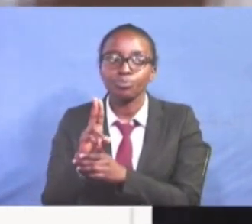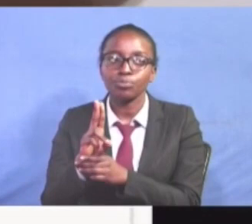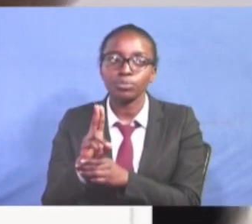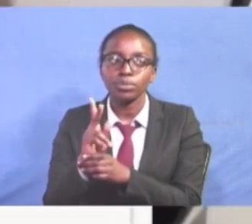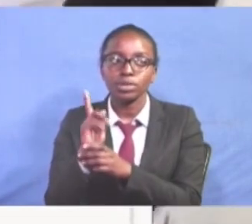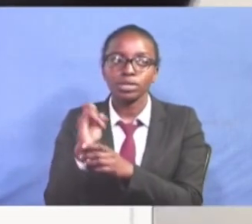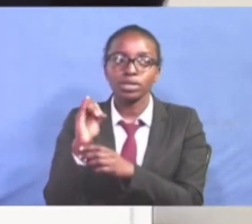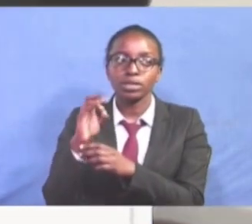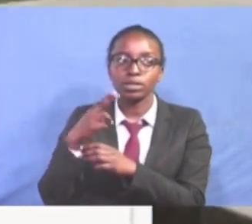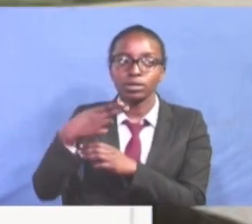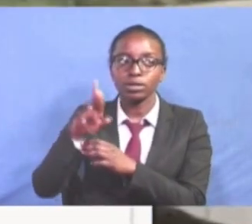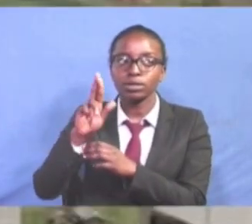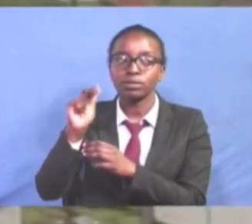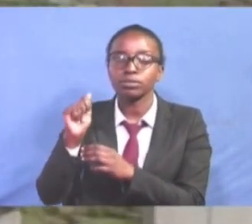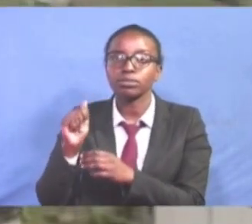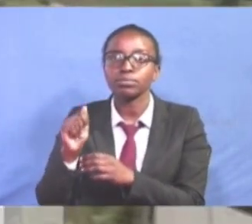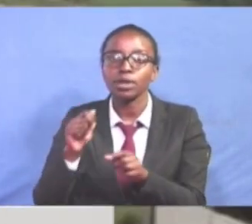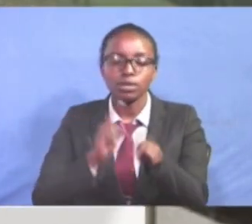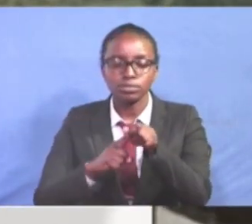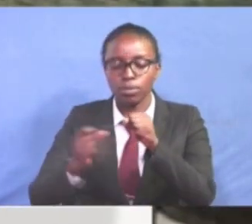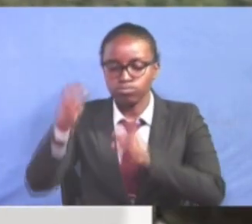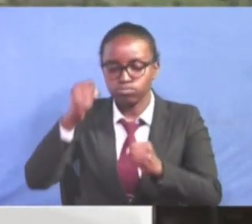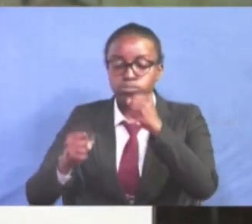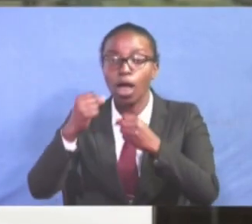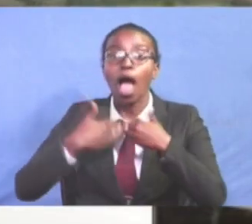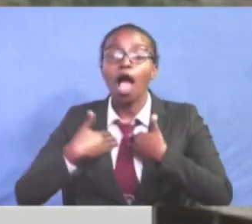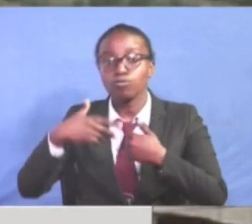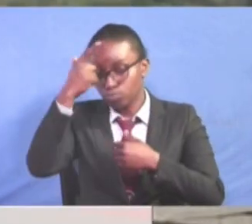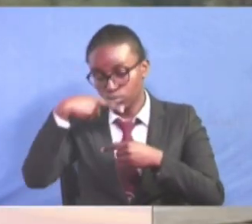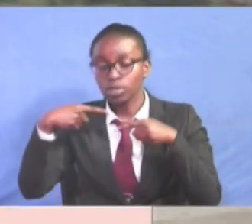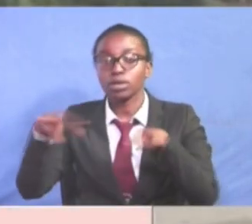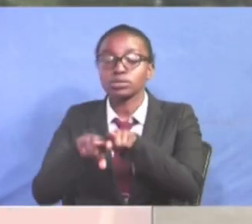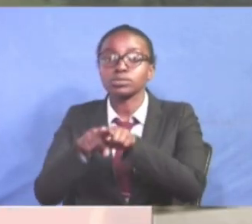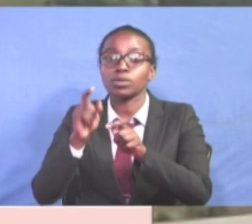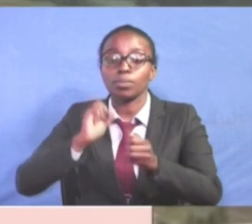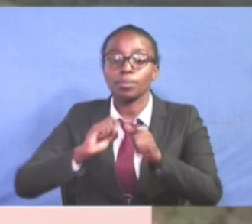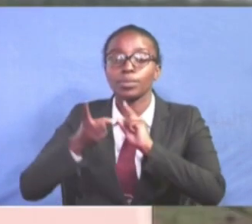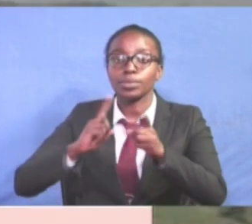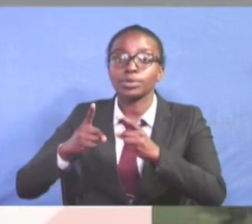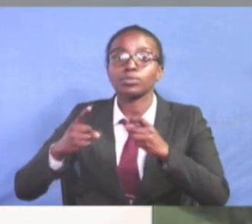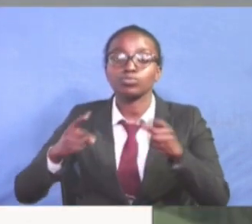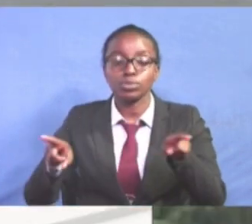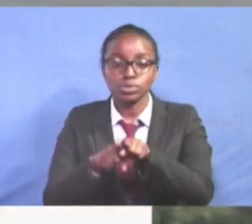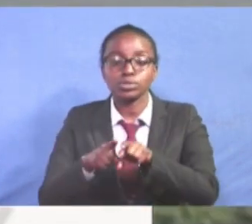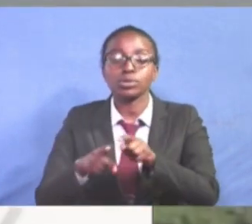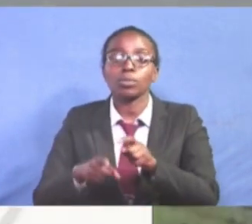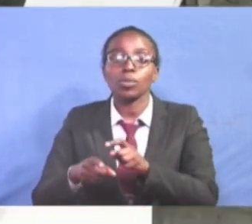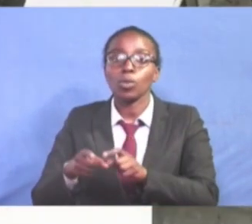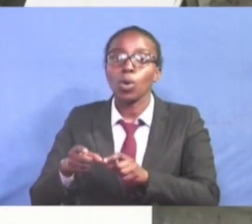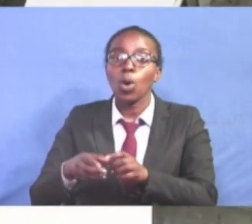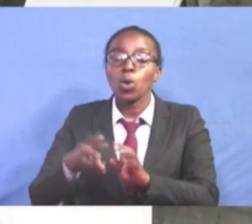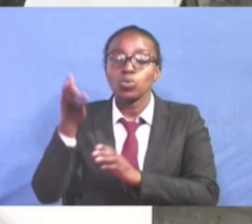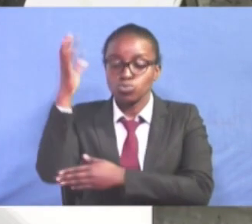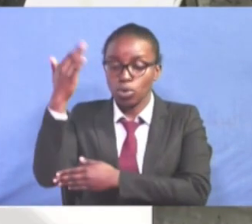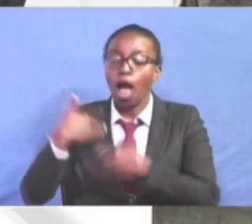Kihara, who was driving his Subaru Forester from Juja towards Thika, rammed into the rear of an Isuzu lorry which was in motion. Due to the